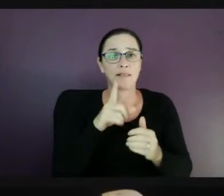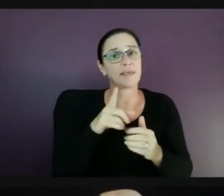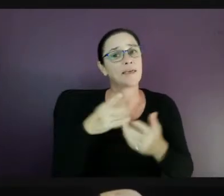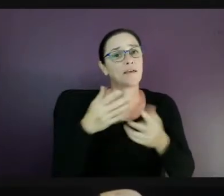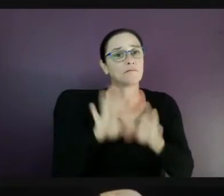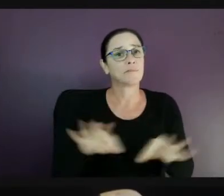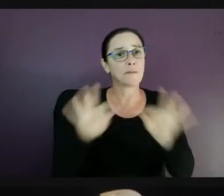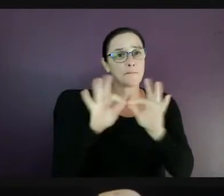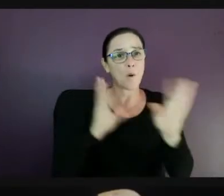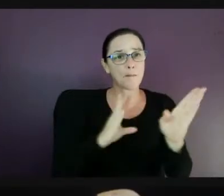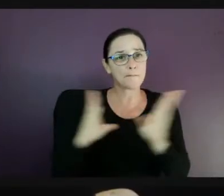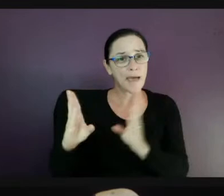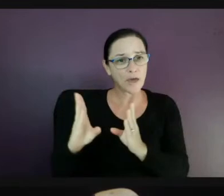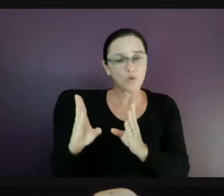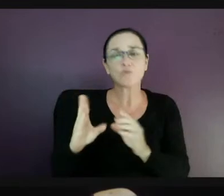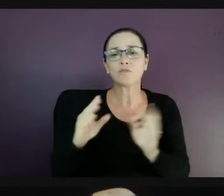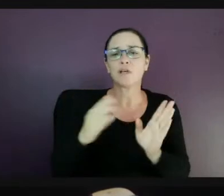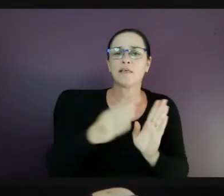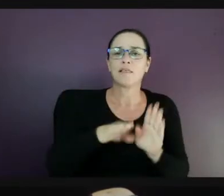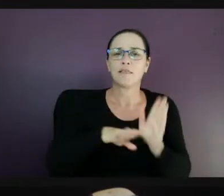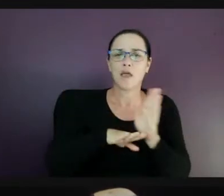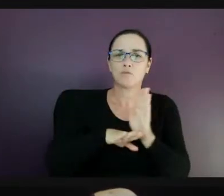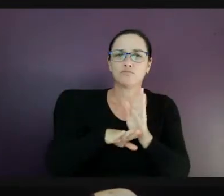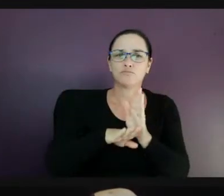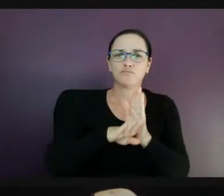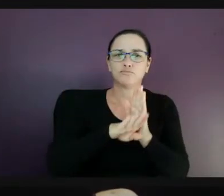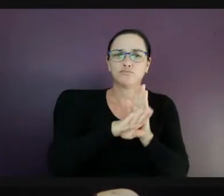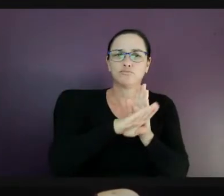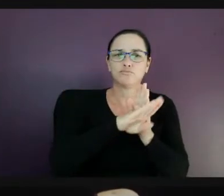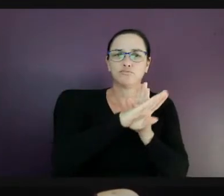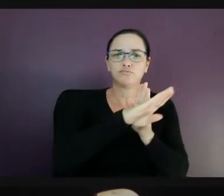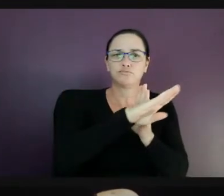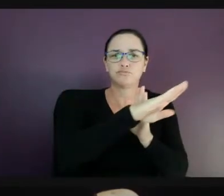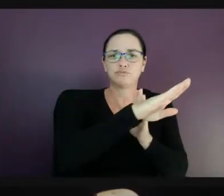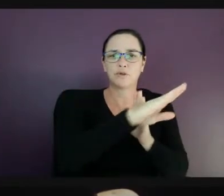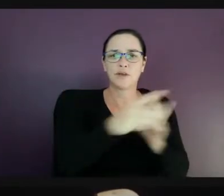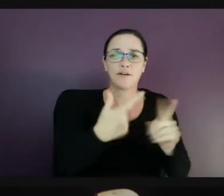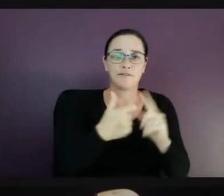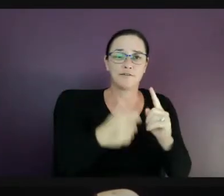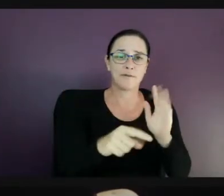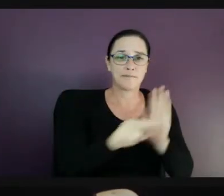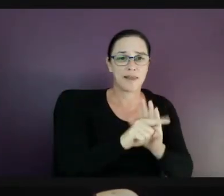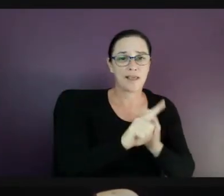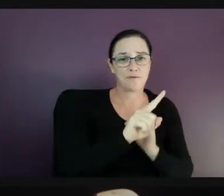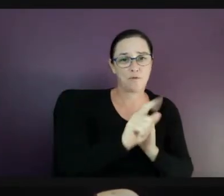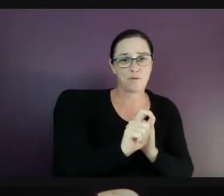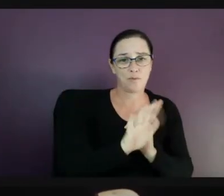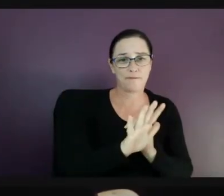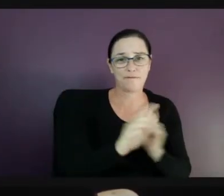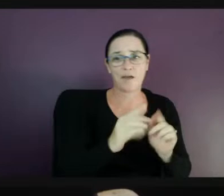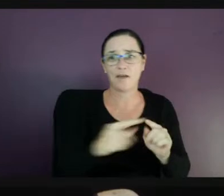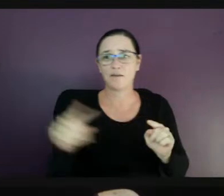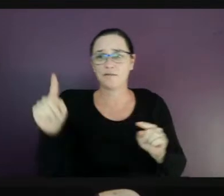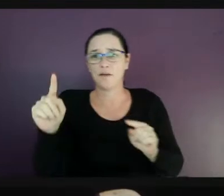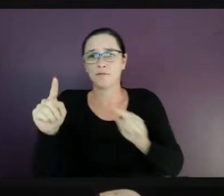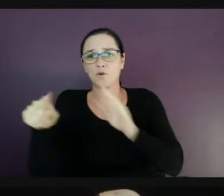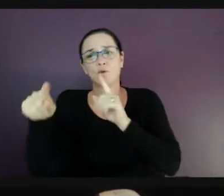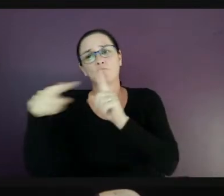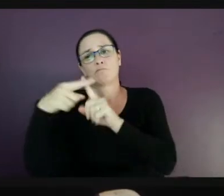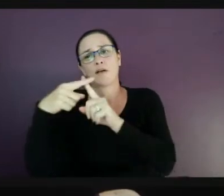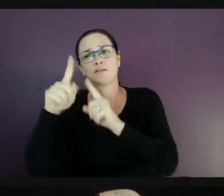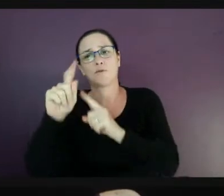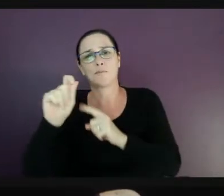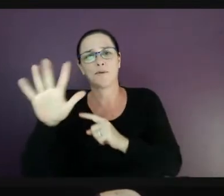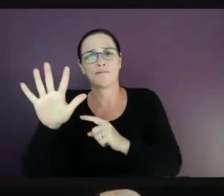big slope increase from more or less, we'll call it -1.5 to +1.5 microradians there. So